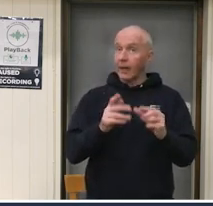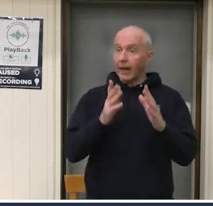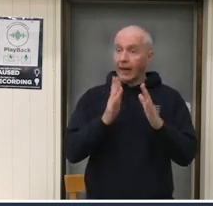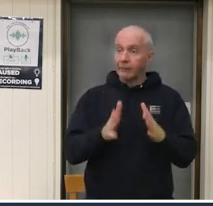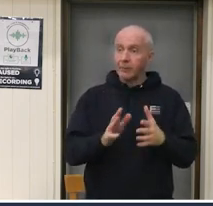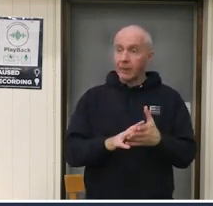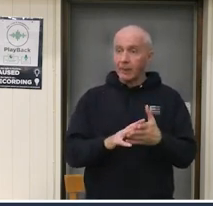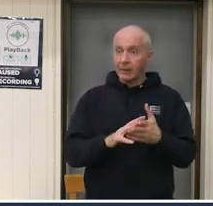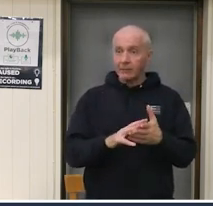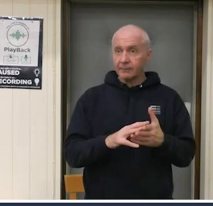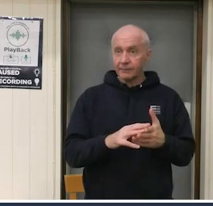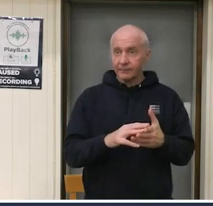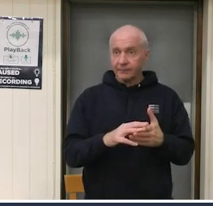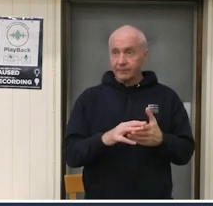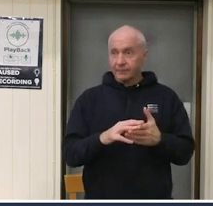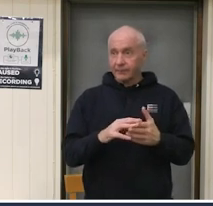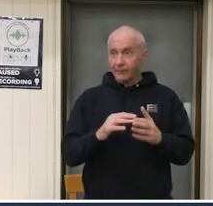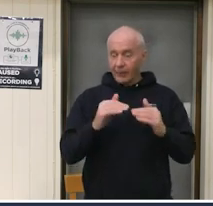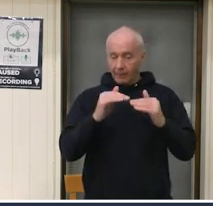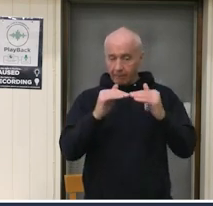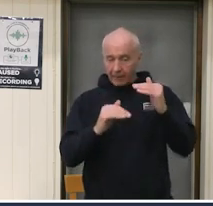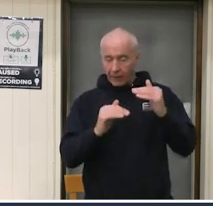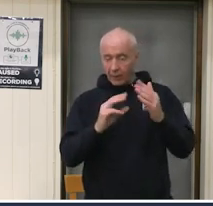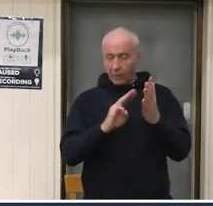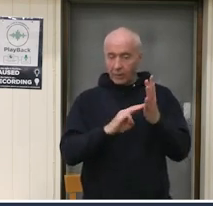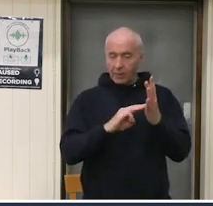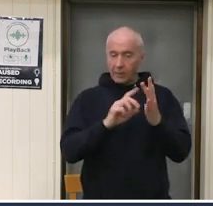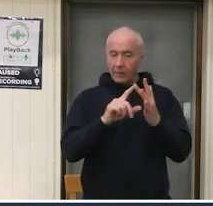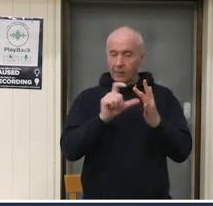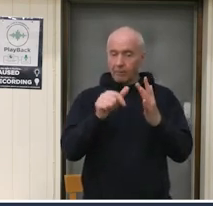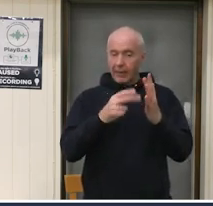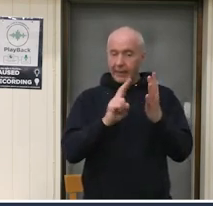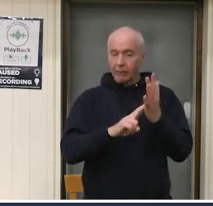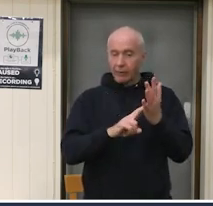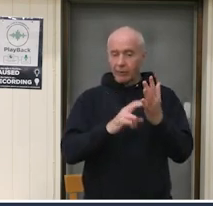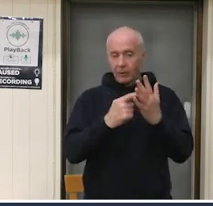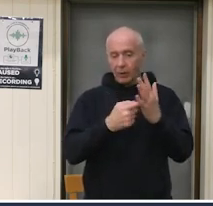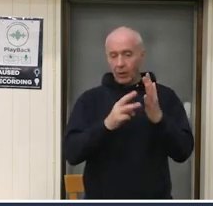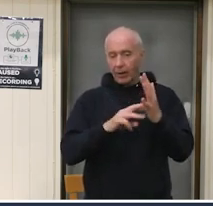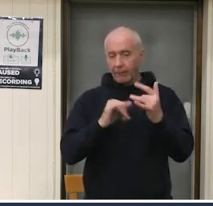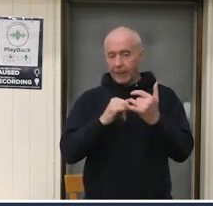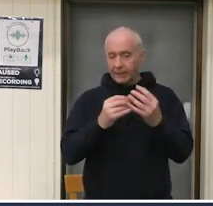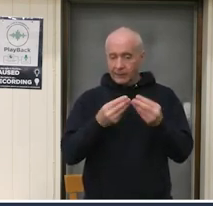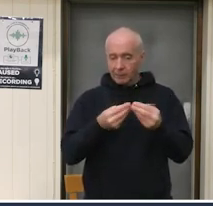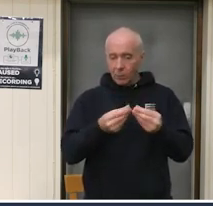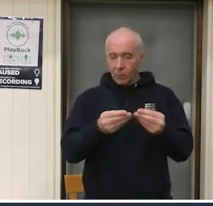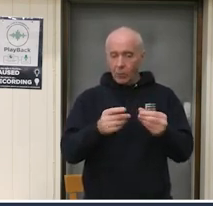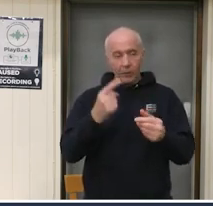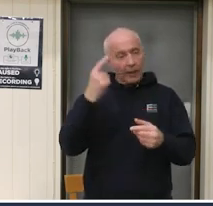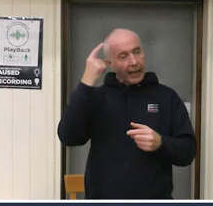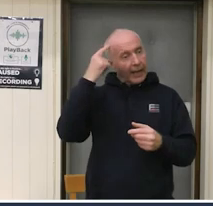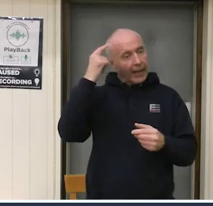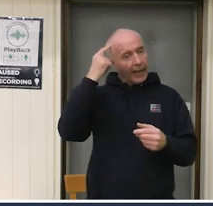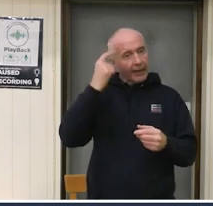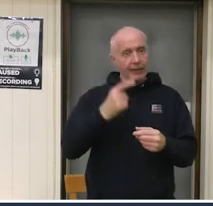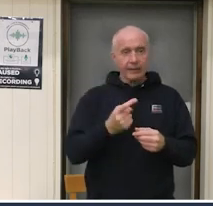than a micron RMS smooth, right? So if you think about your hair, that's about 50 microns. So it's a 50th